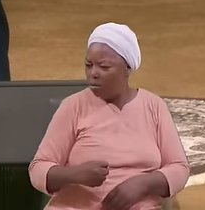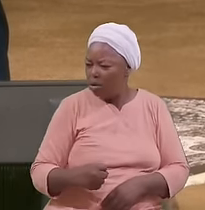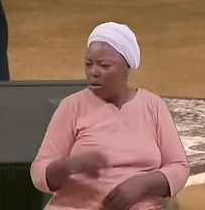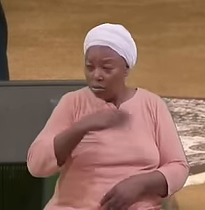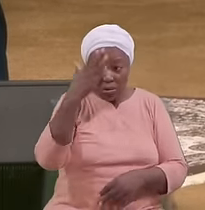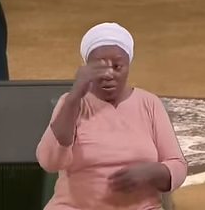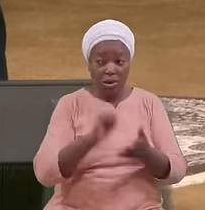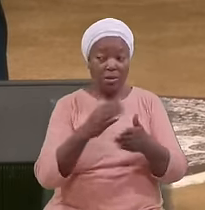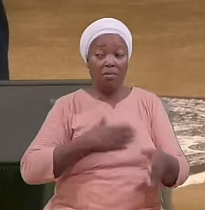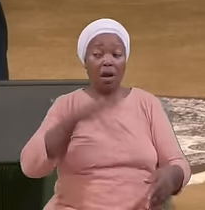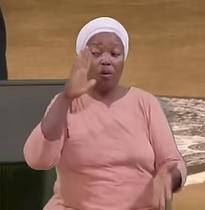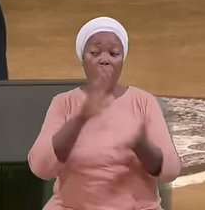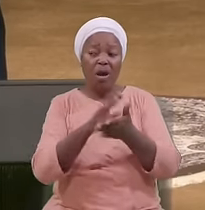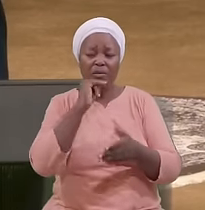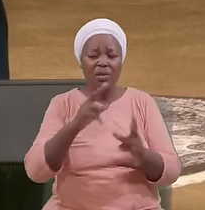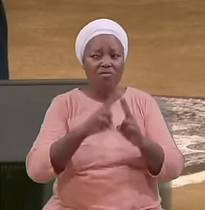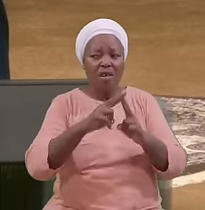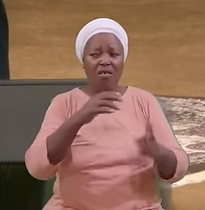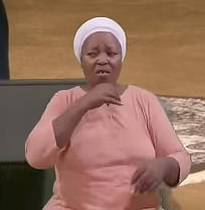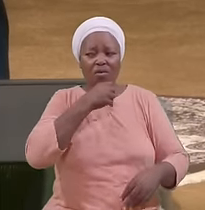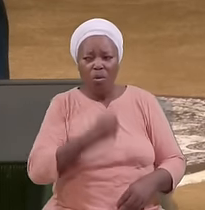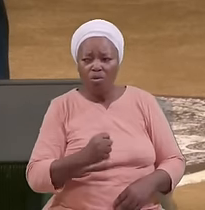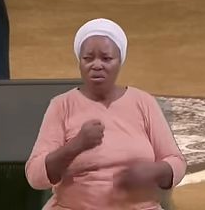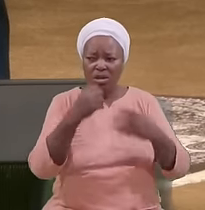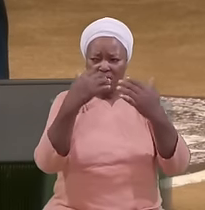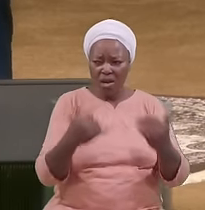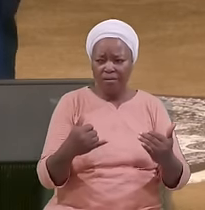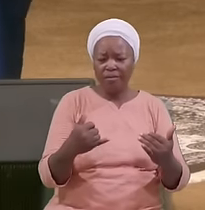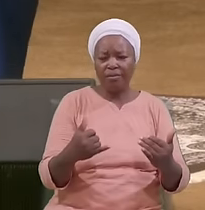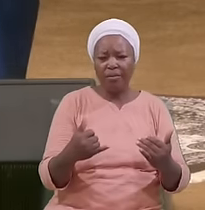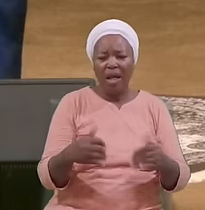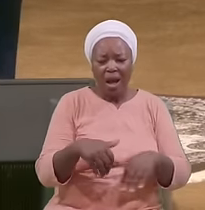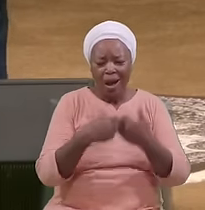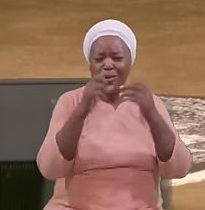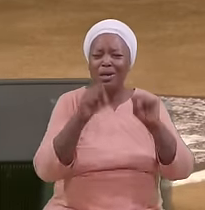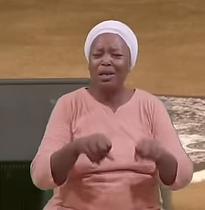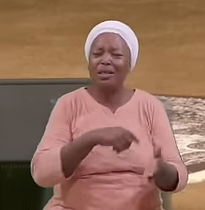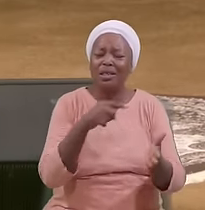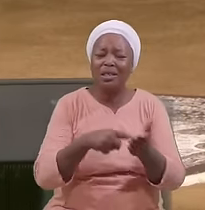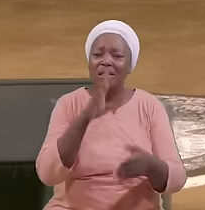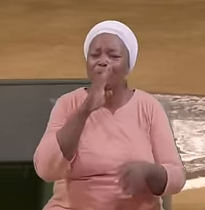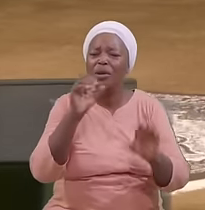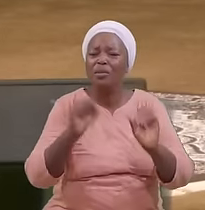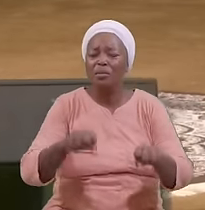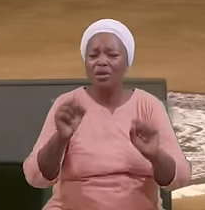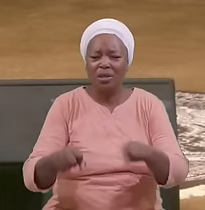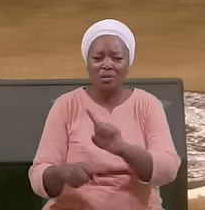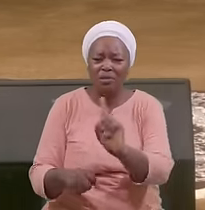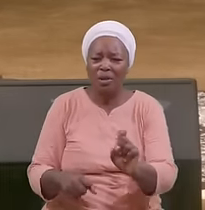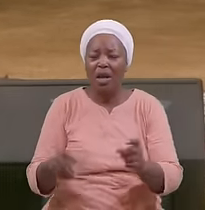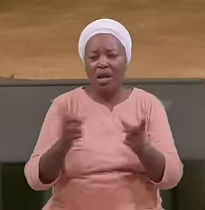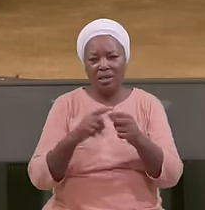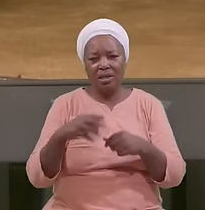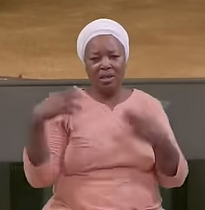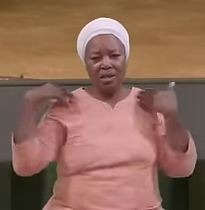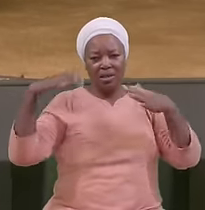that my wife is stricken with age and years? How can this be? And the angel